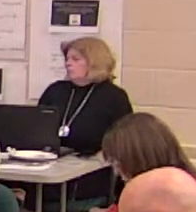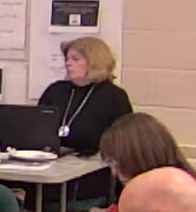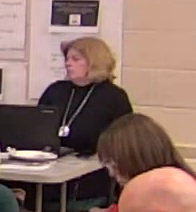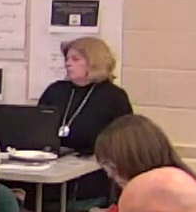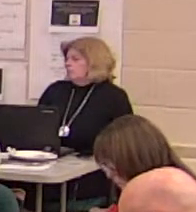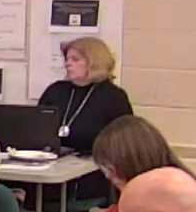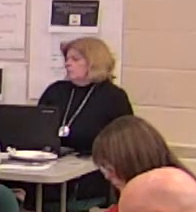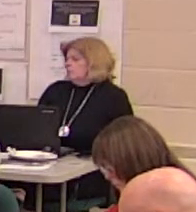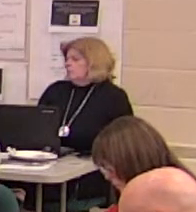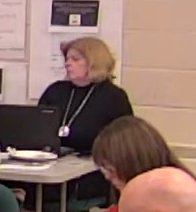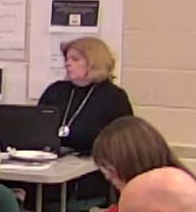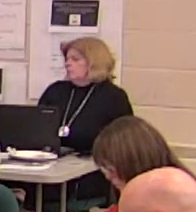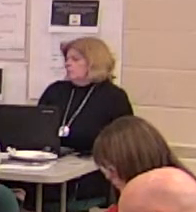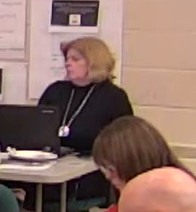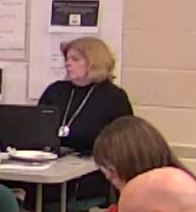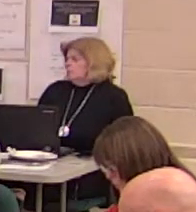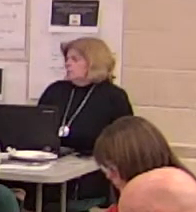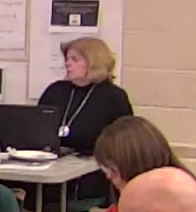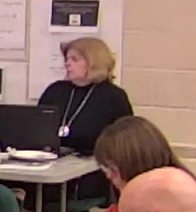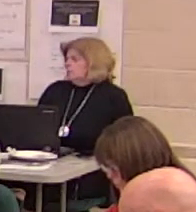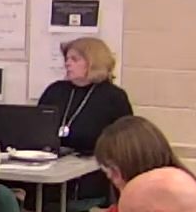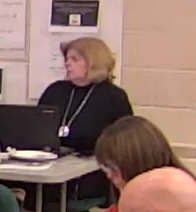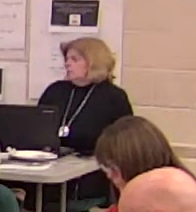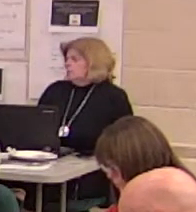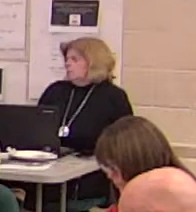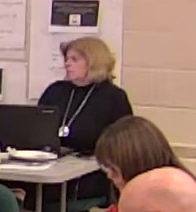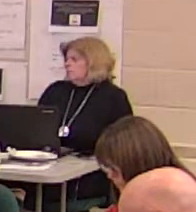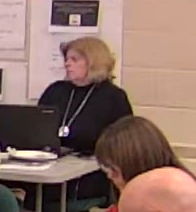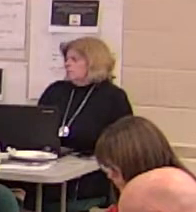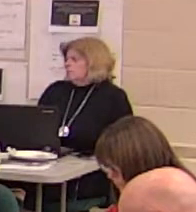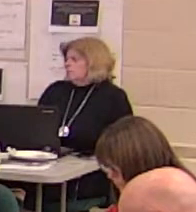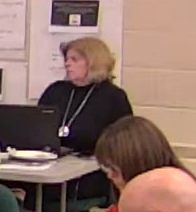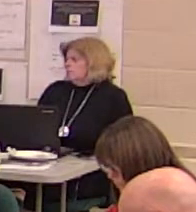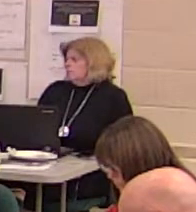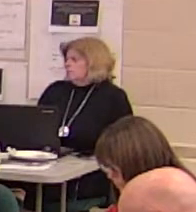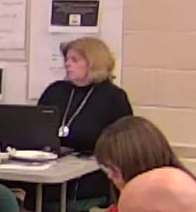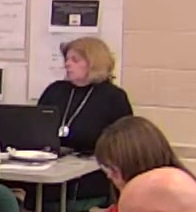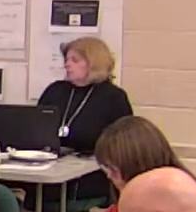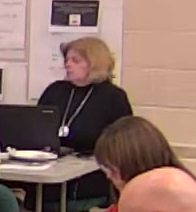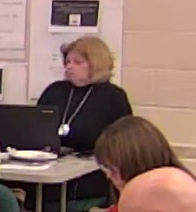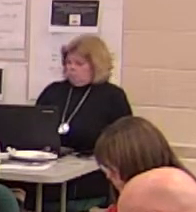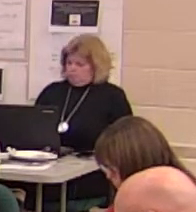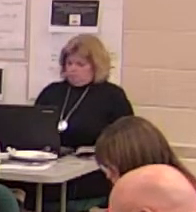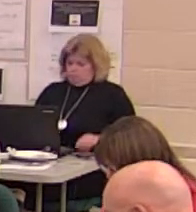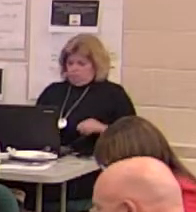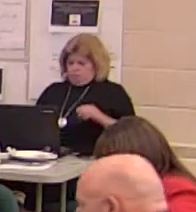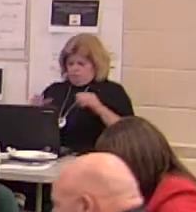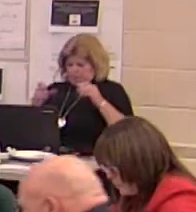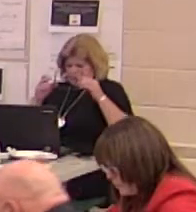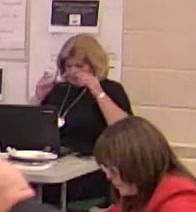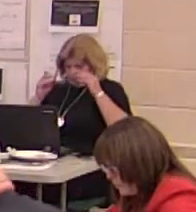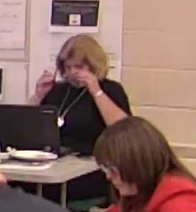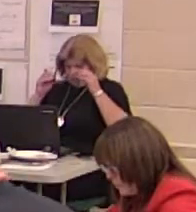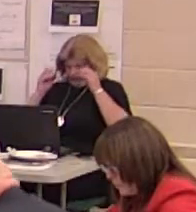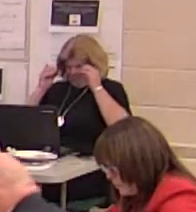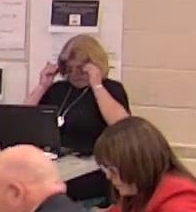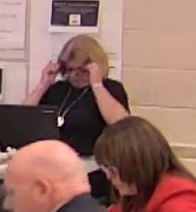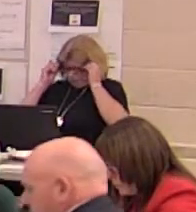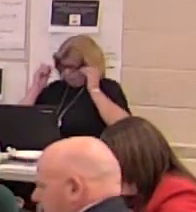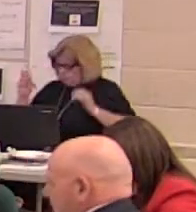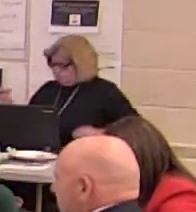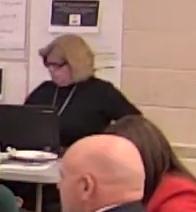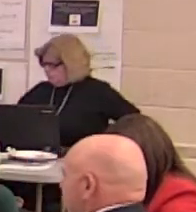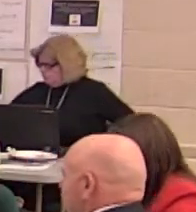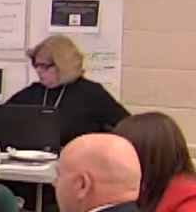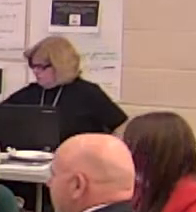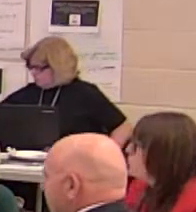Any other nominations? Any other nominations? Okay, nominations cease. So before we